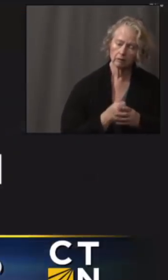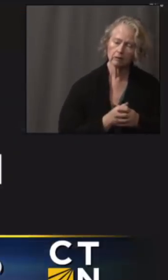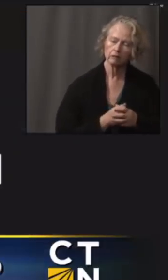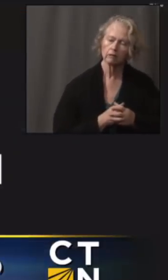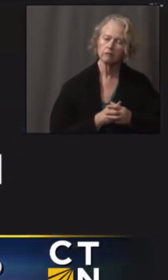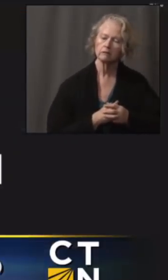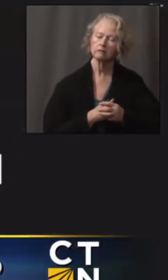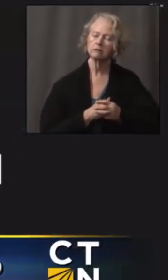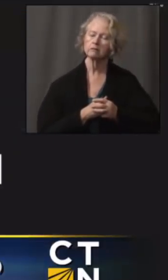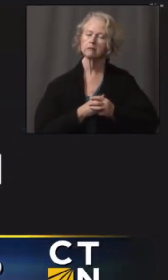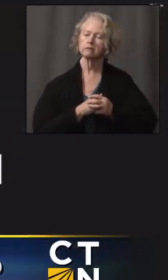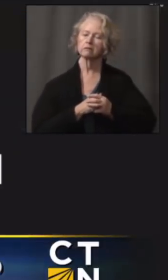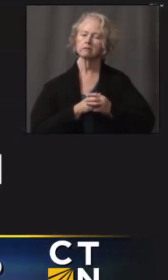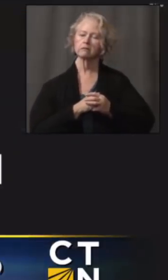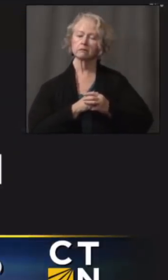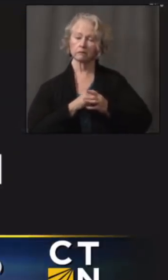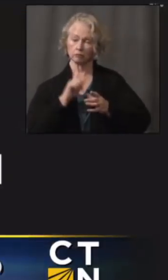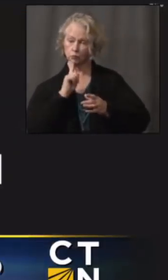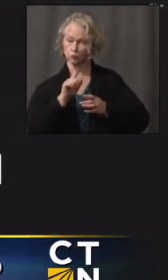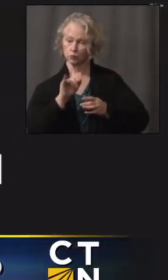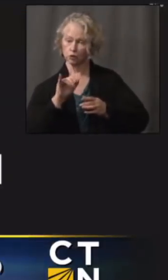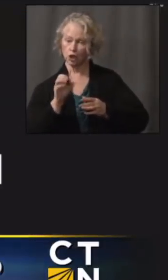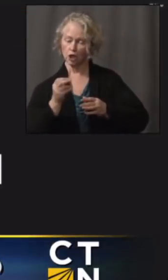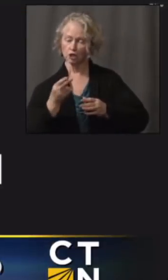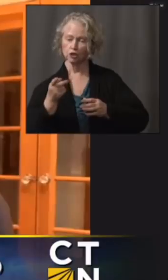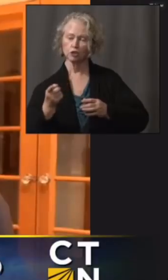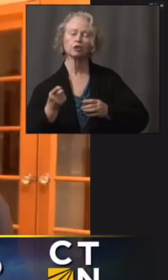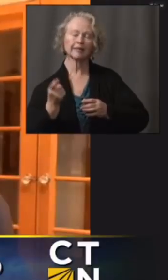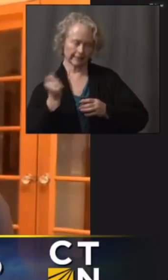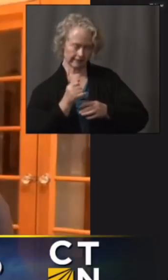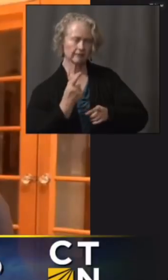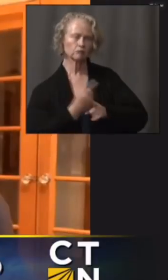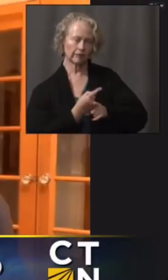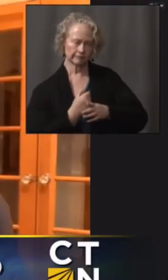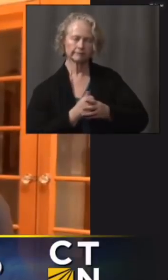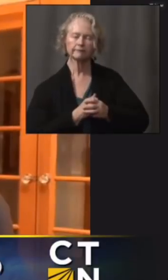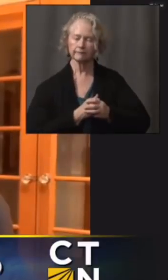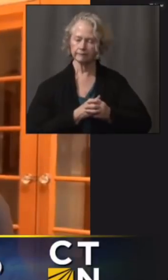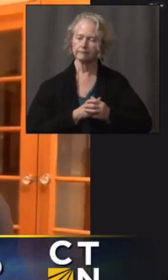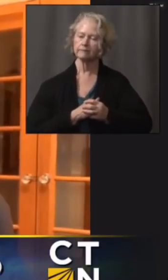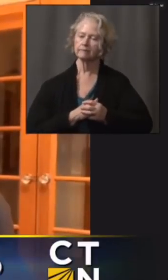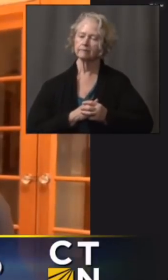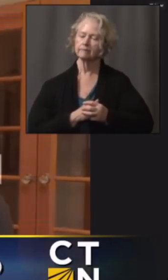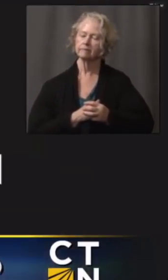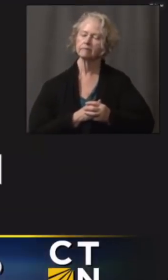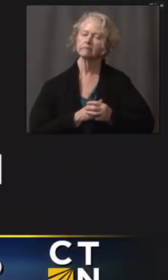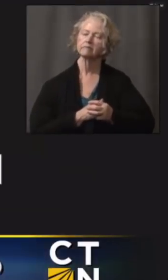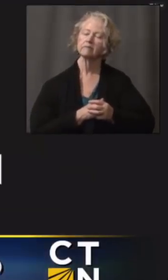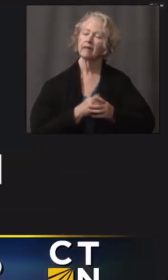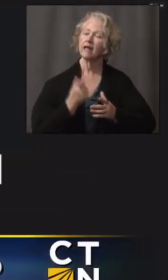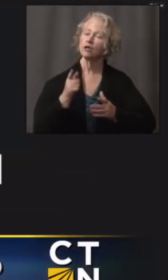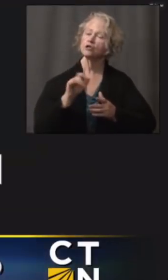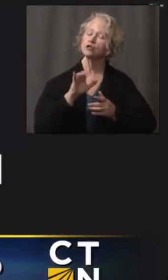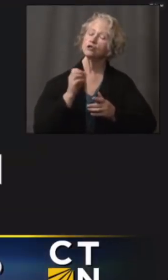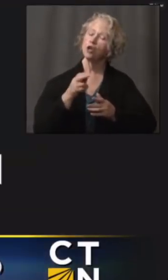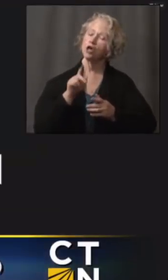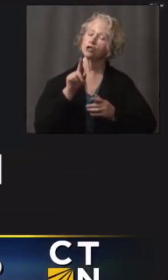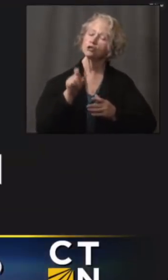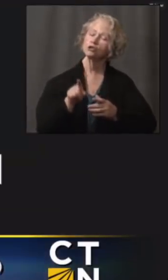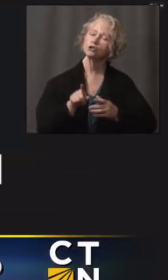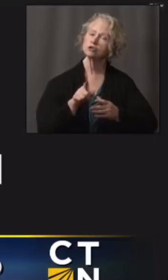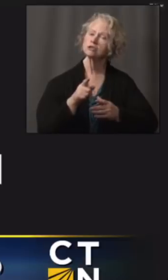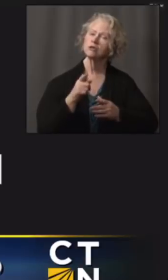Does anybody know, Josh? Is that the case? That's correct. Okay. Yeah. And Josh, maybe you would know this. When was the last